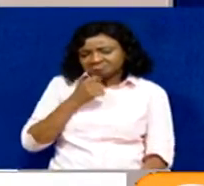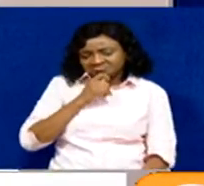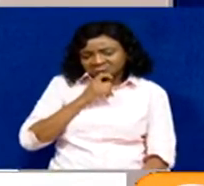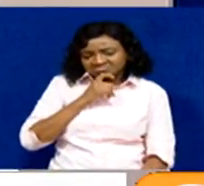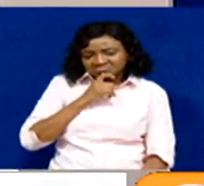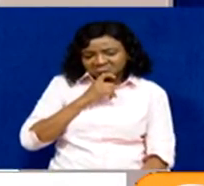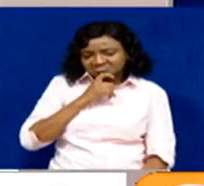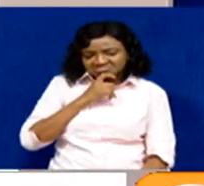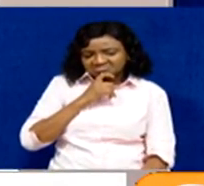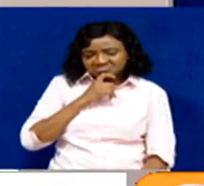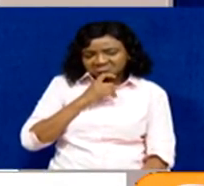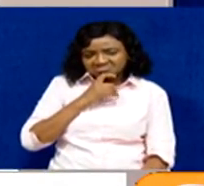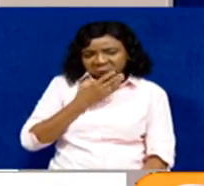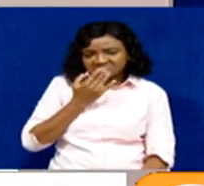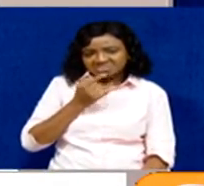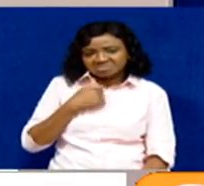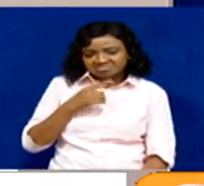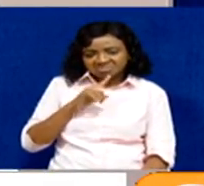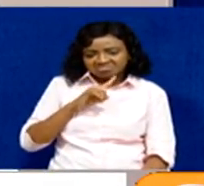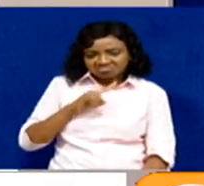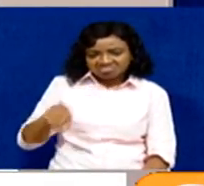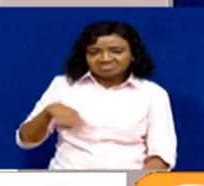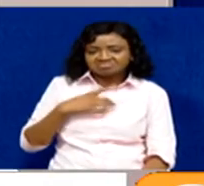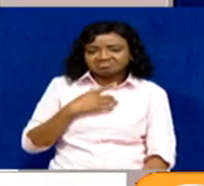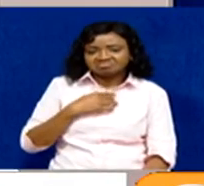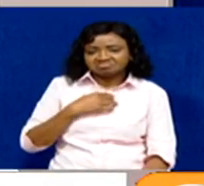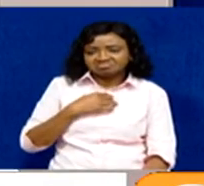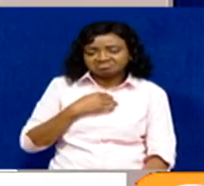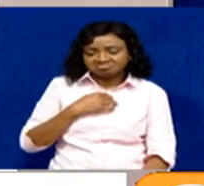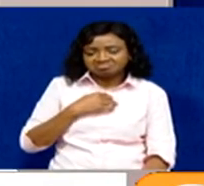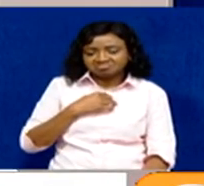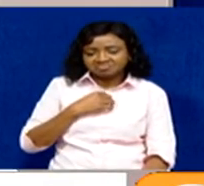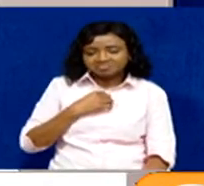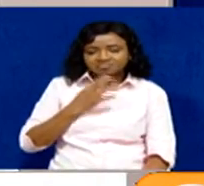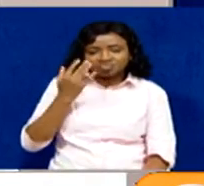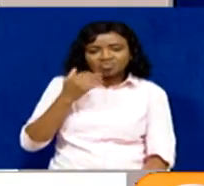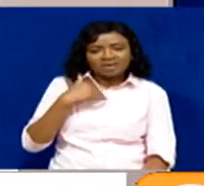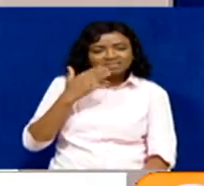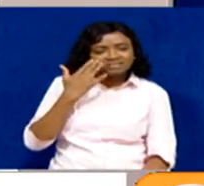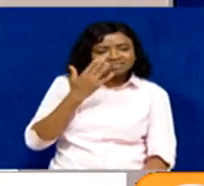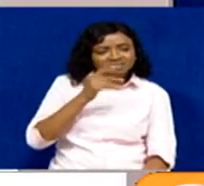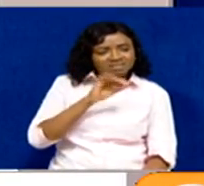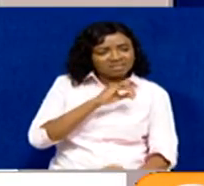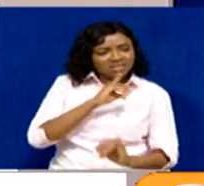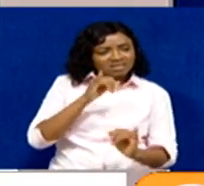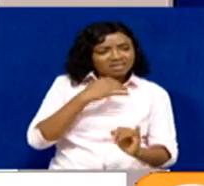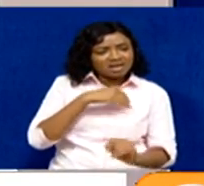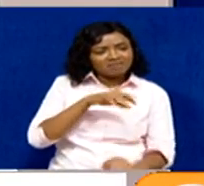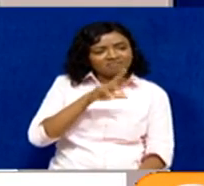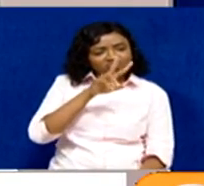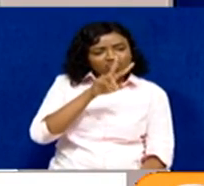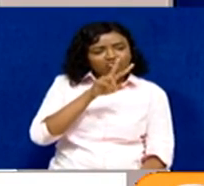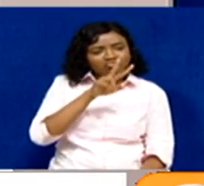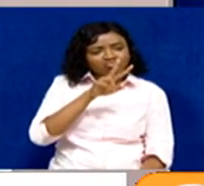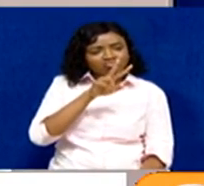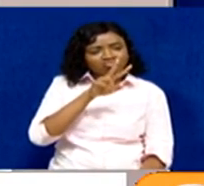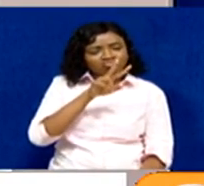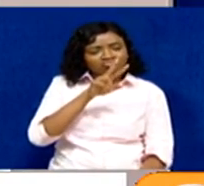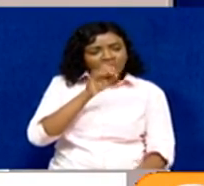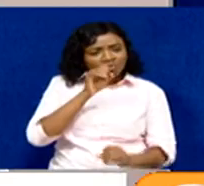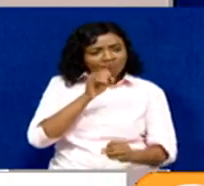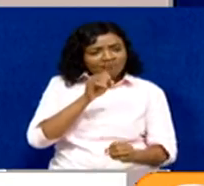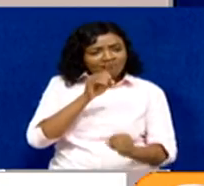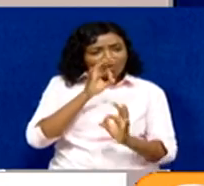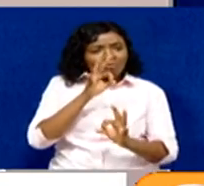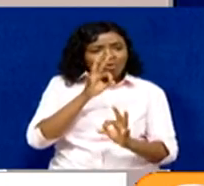reached where, you know, there are two candidates. I don't like to call them horses, yeah, but there are two, you know, foremost candidates.